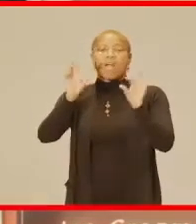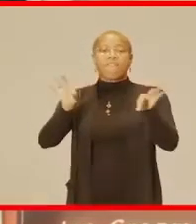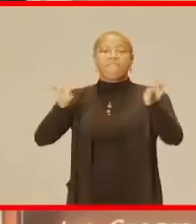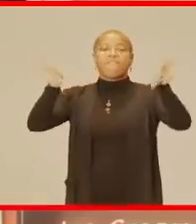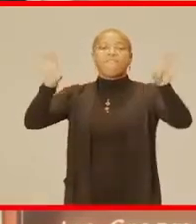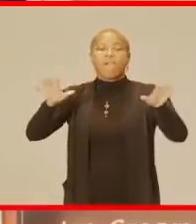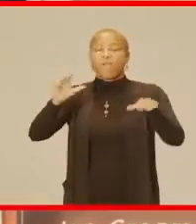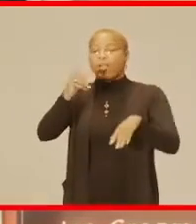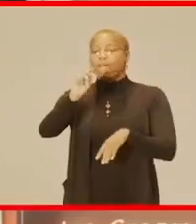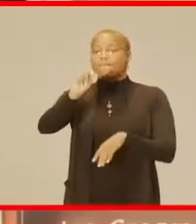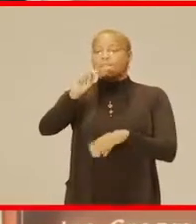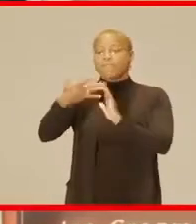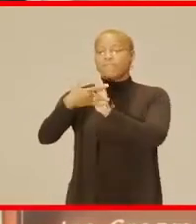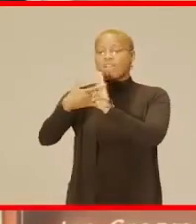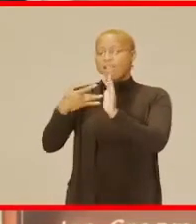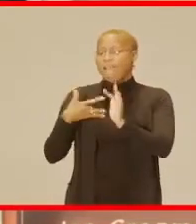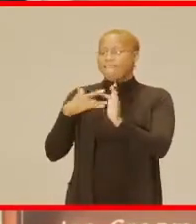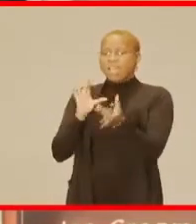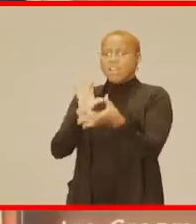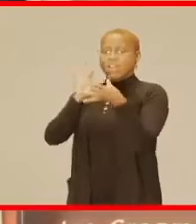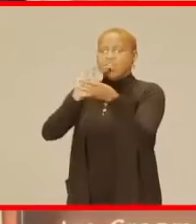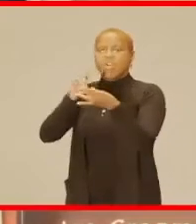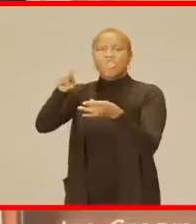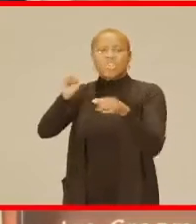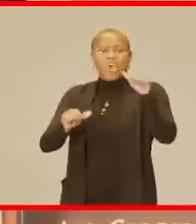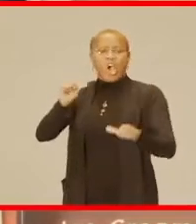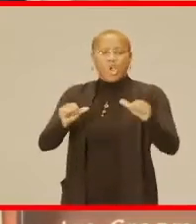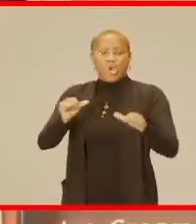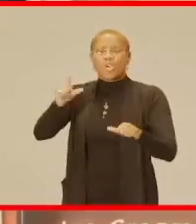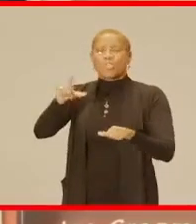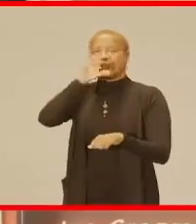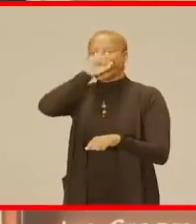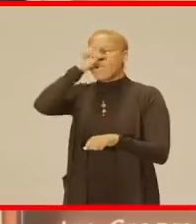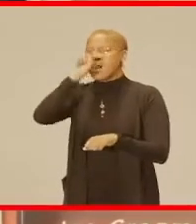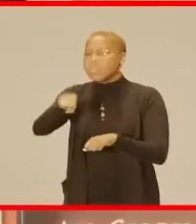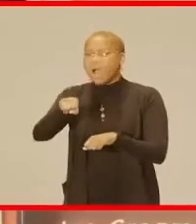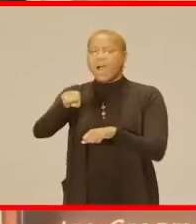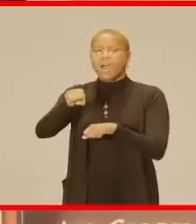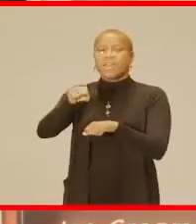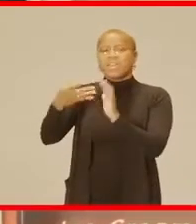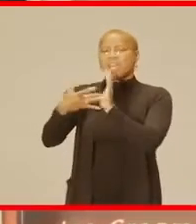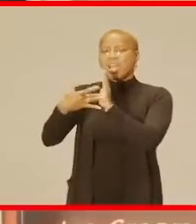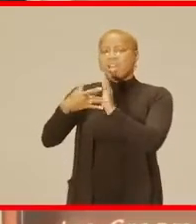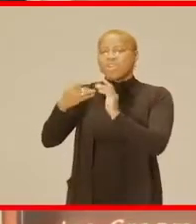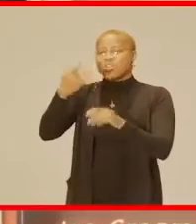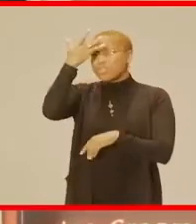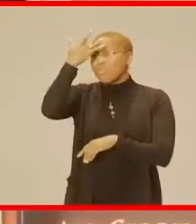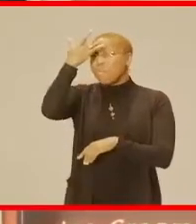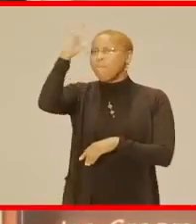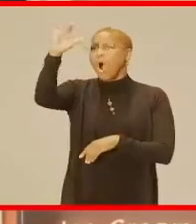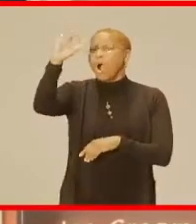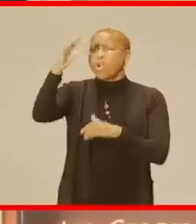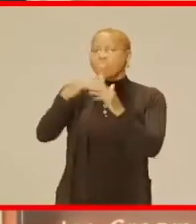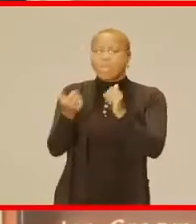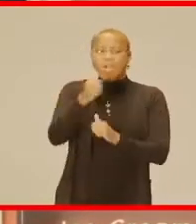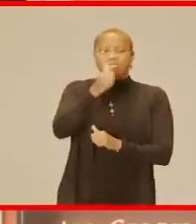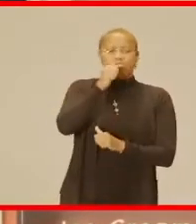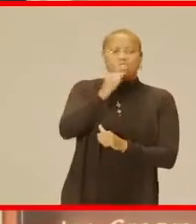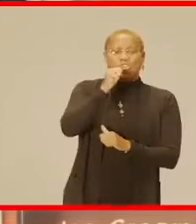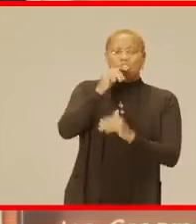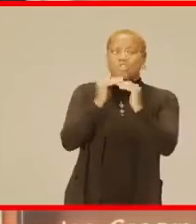I felt a connection to her. She's awkward, she likes technology, she's smarter than the rest of the girls. She's very advanced